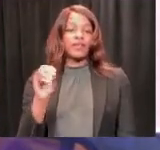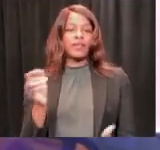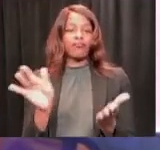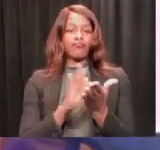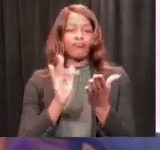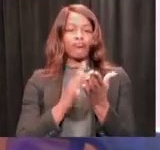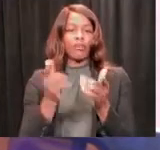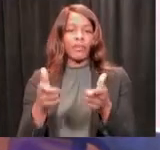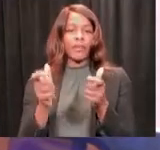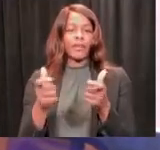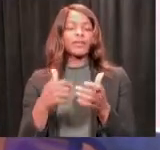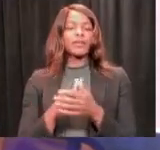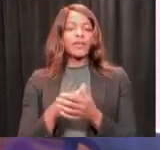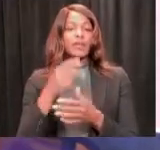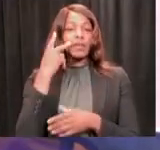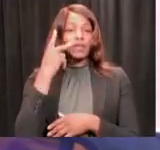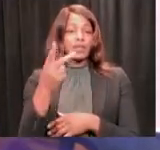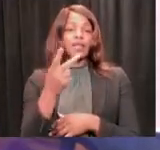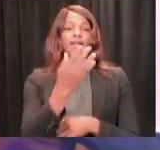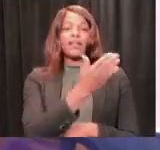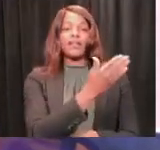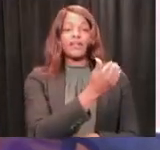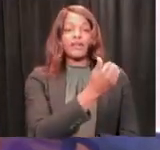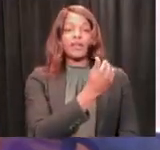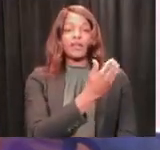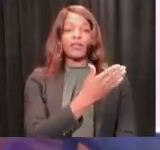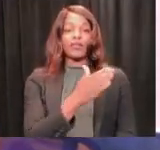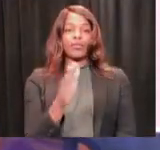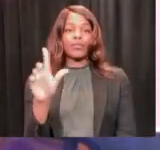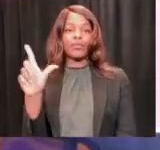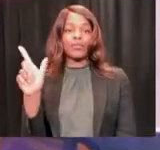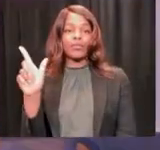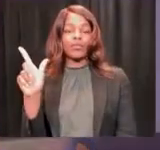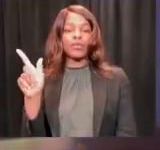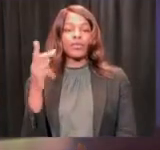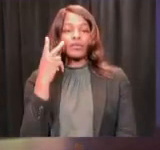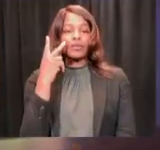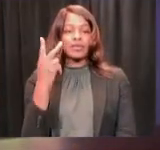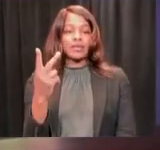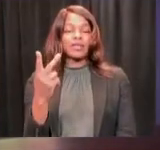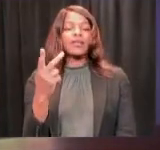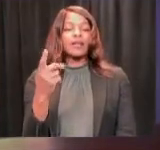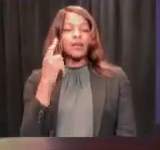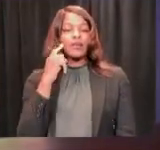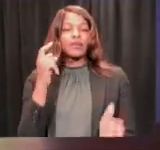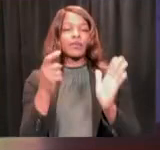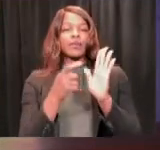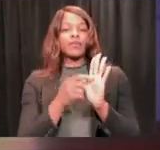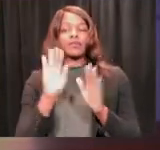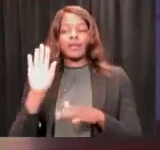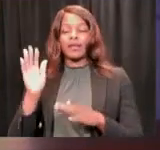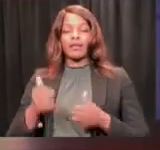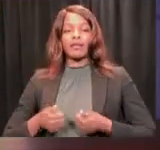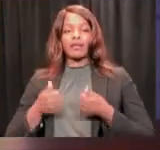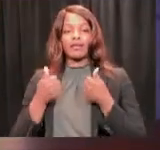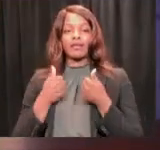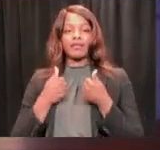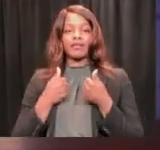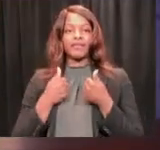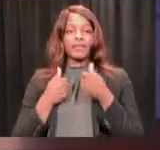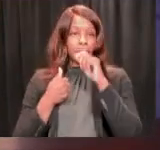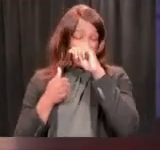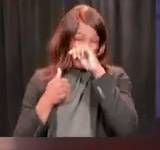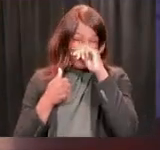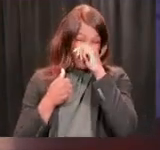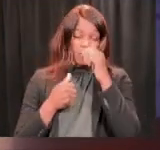quickly. Genesis 50, 15 through 21. I want you to see this scene in the life of Joseph. Genesis 50,